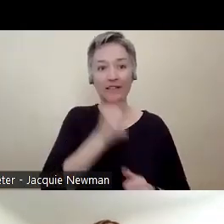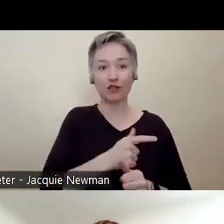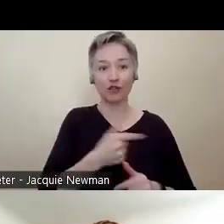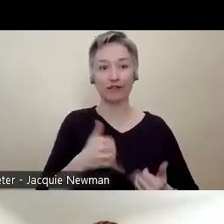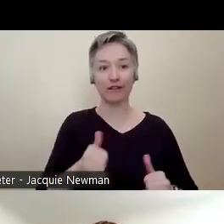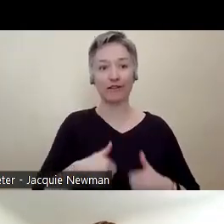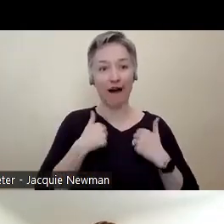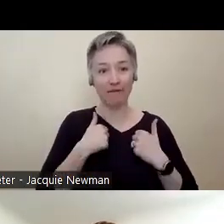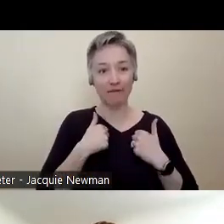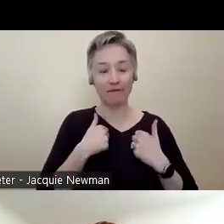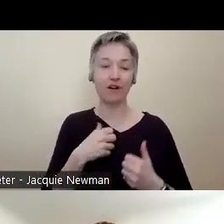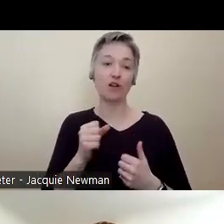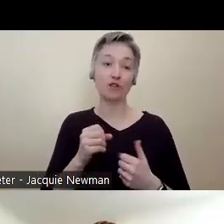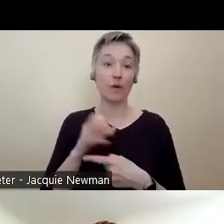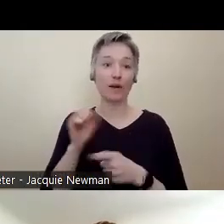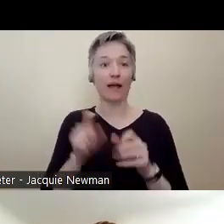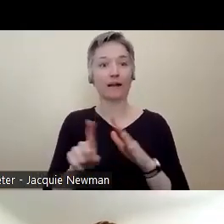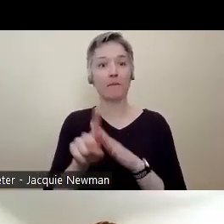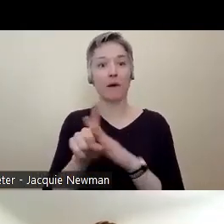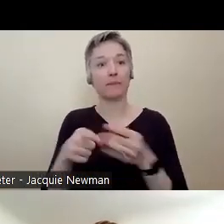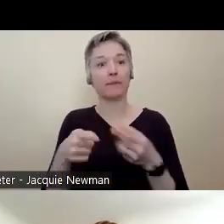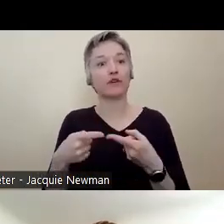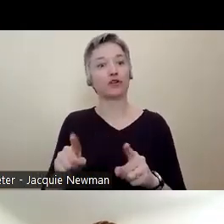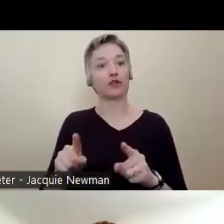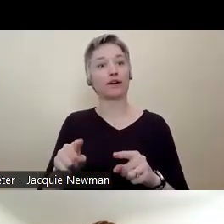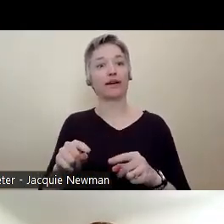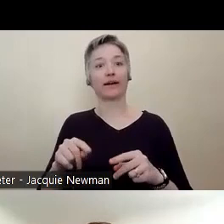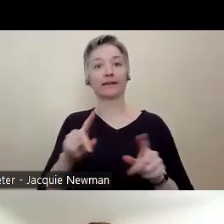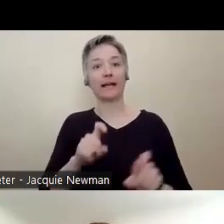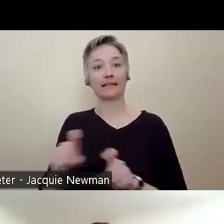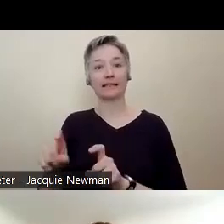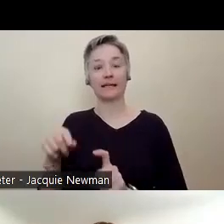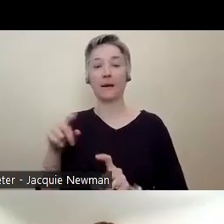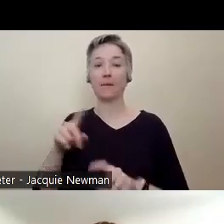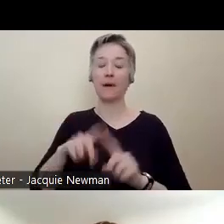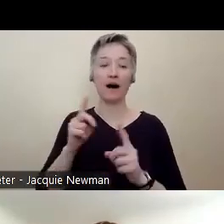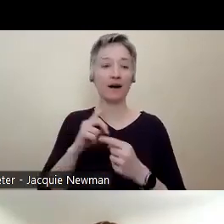genetic testing that can make this information a little bit more complicated than,